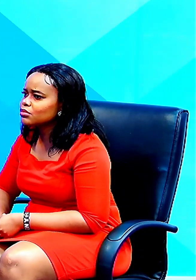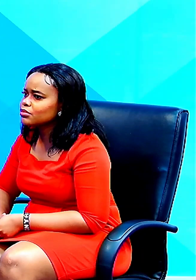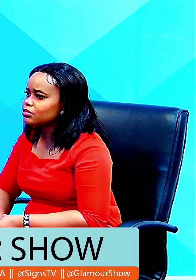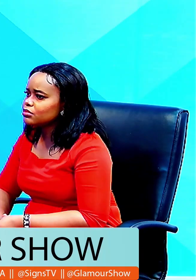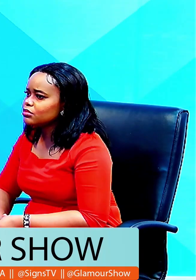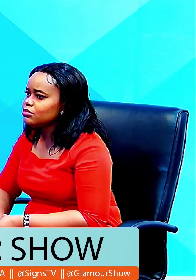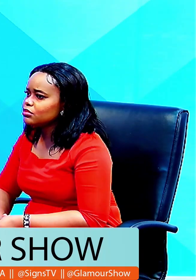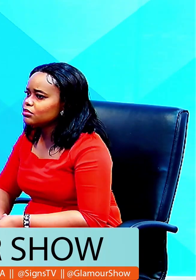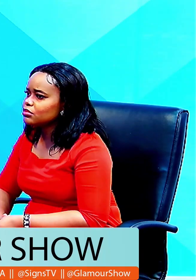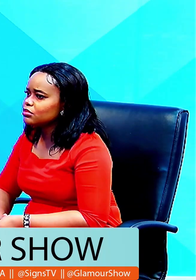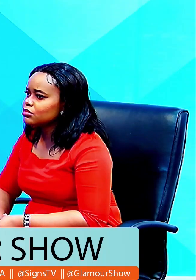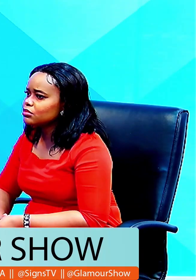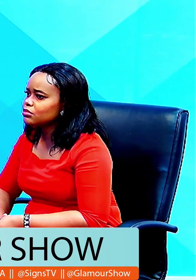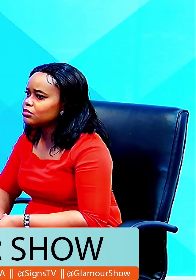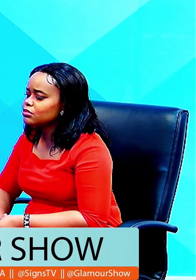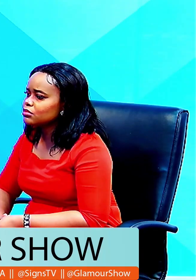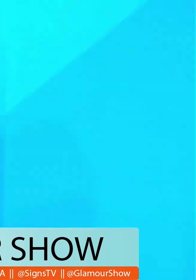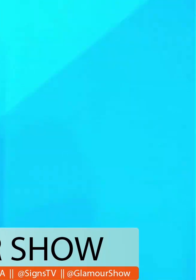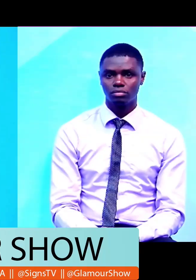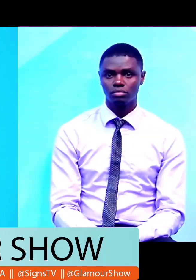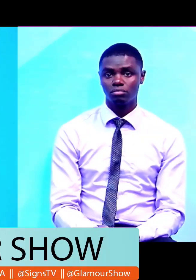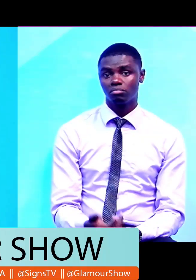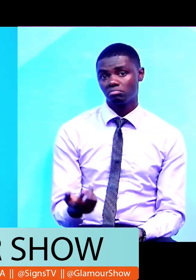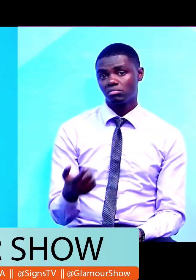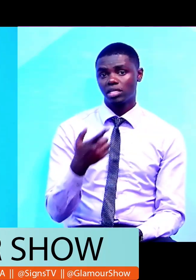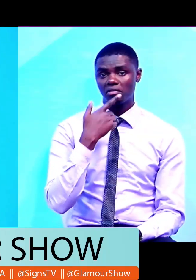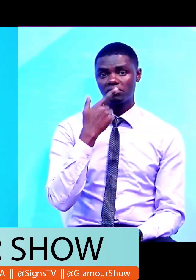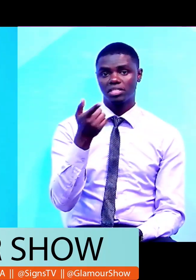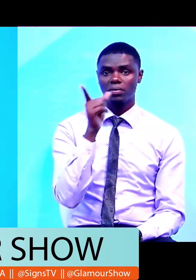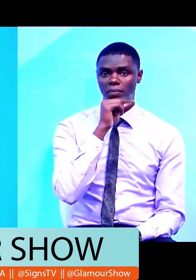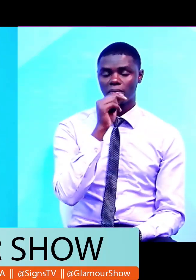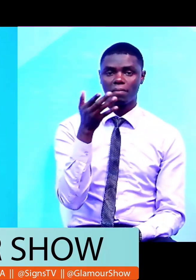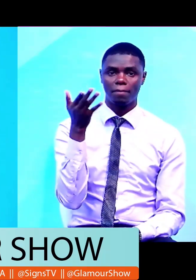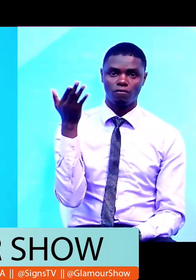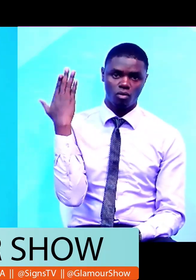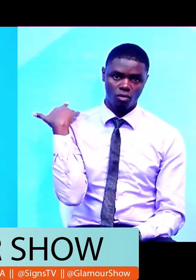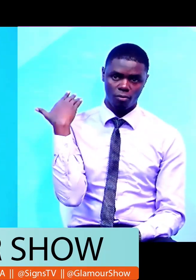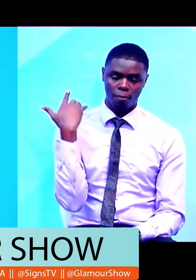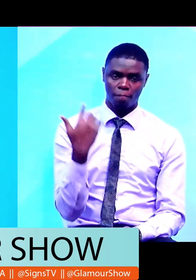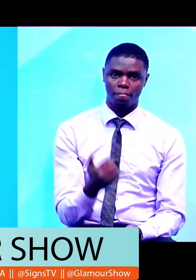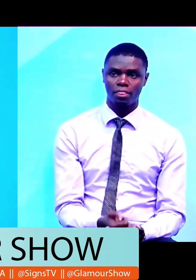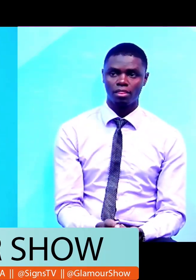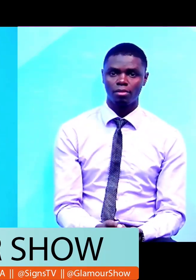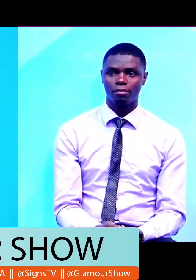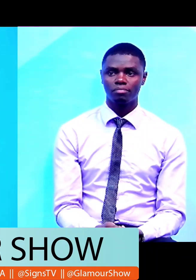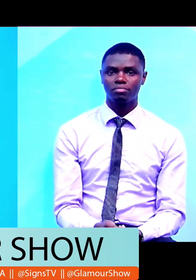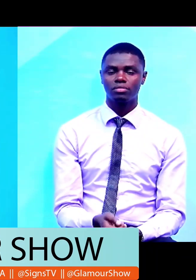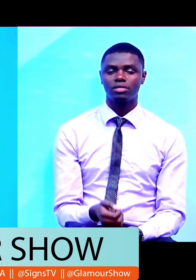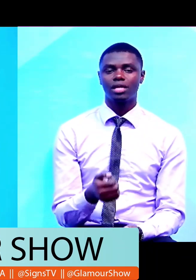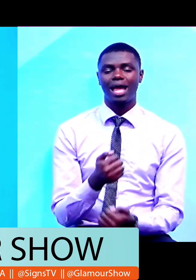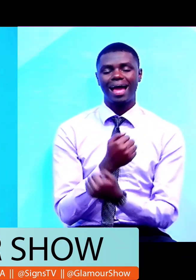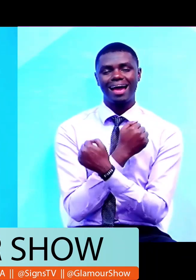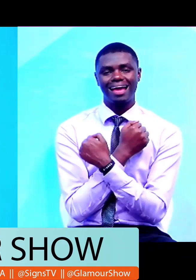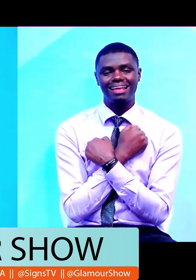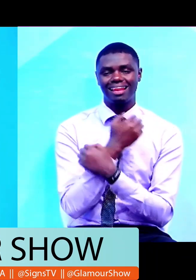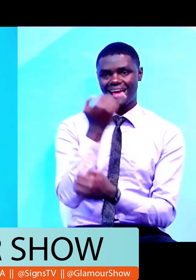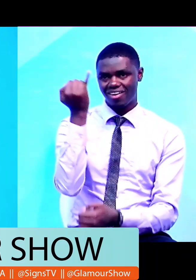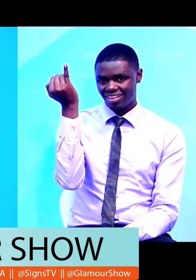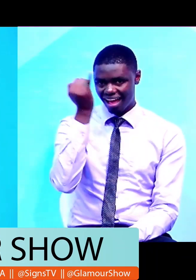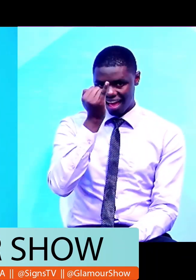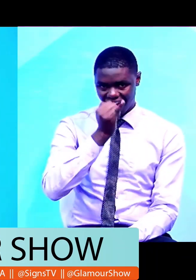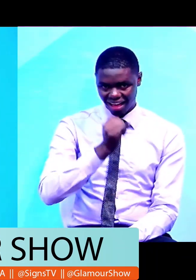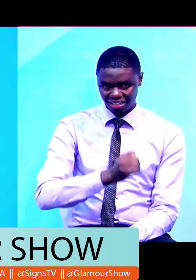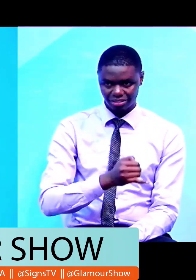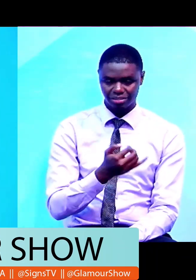into? Okay, as I had said earlier, I am a lover of art.